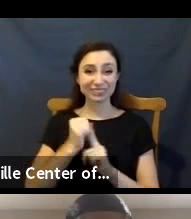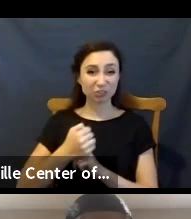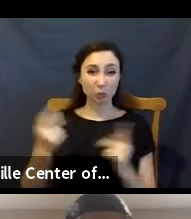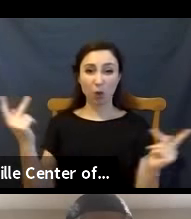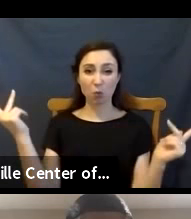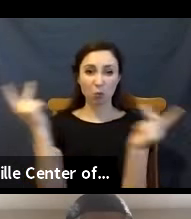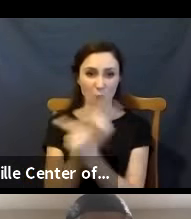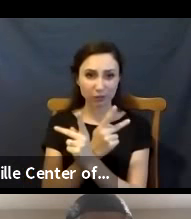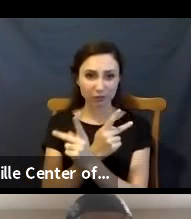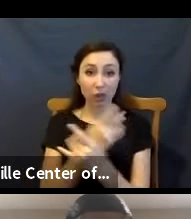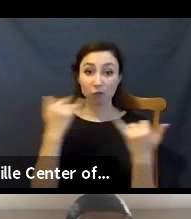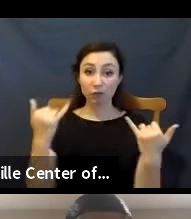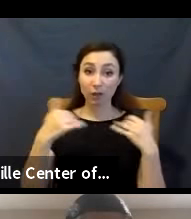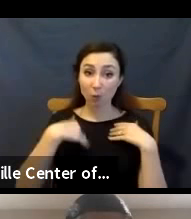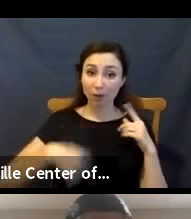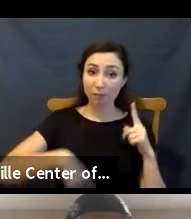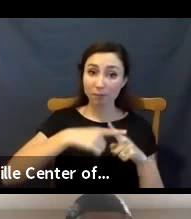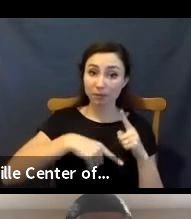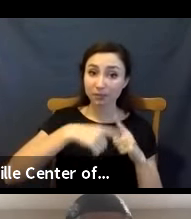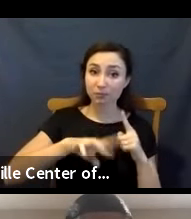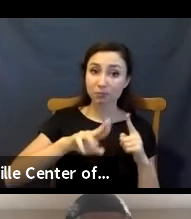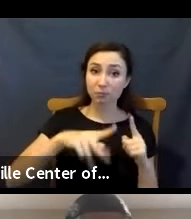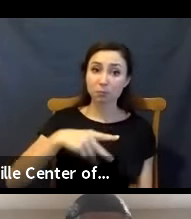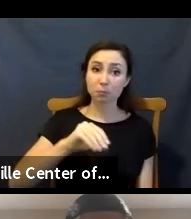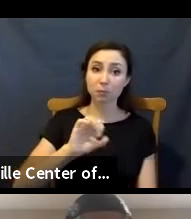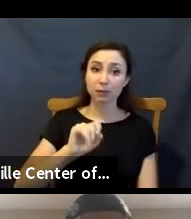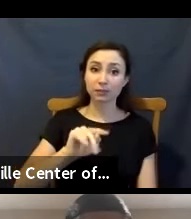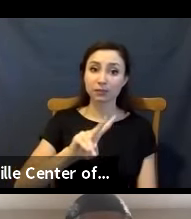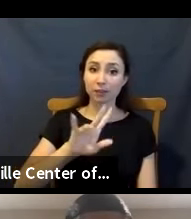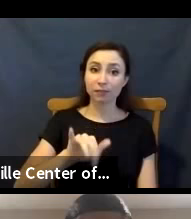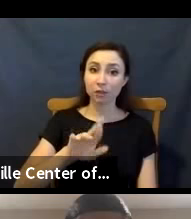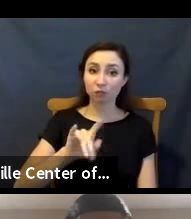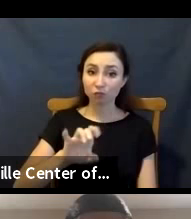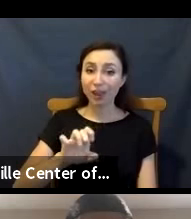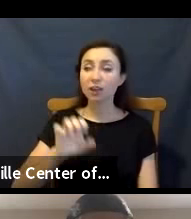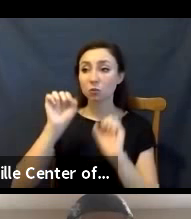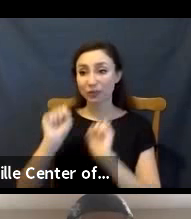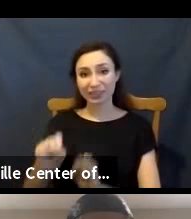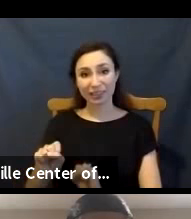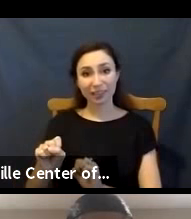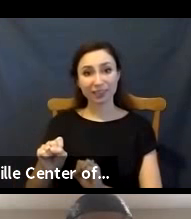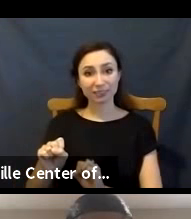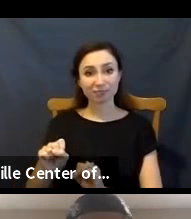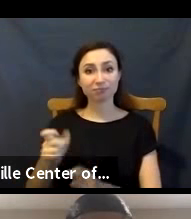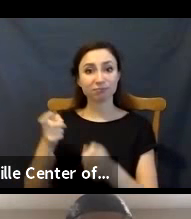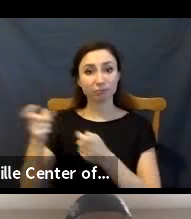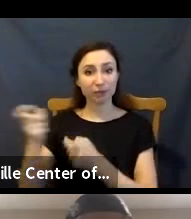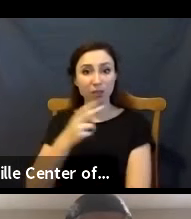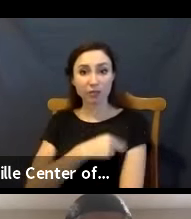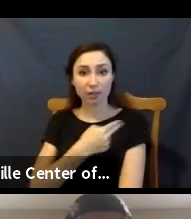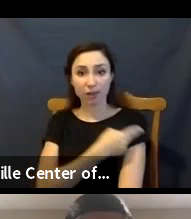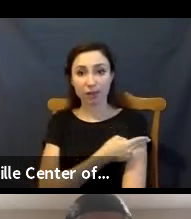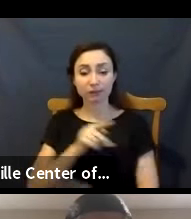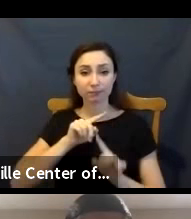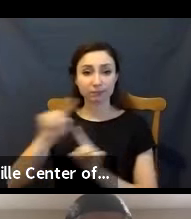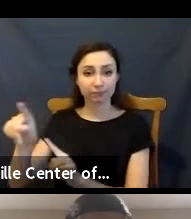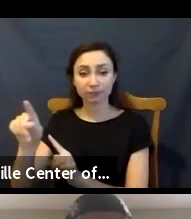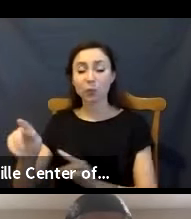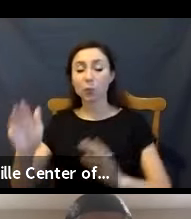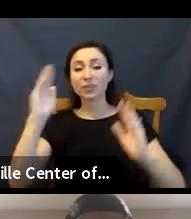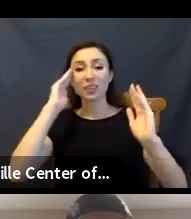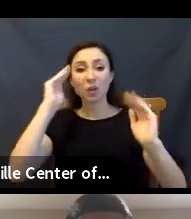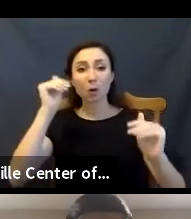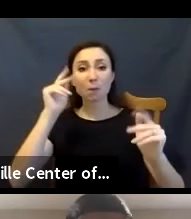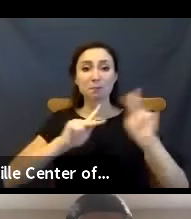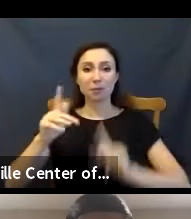right now we've got a positivity rate, our hospital census is manageable. I think that we all have the hope, and some people have the